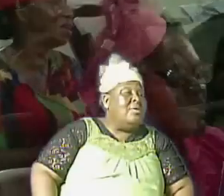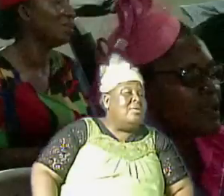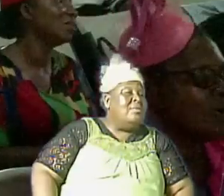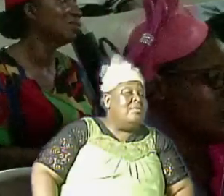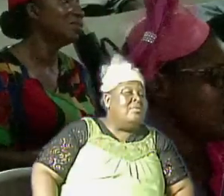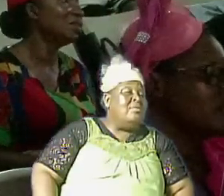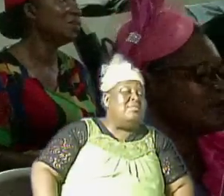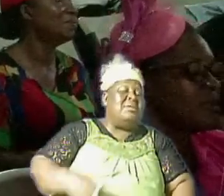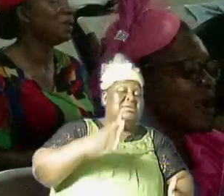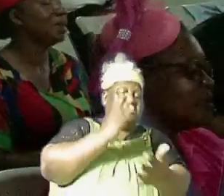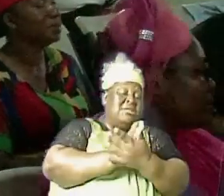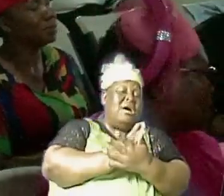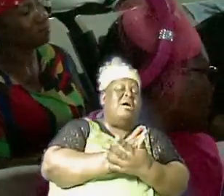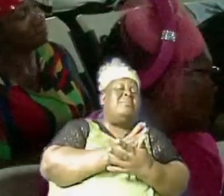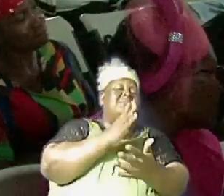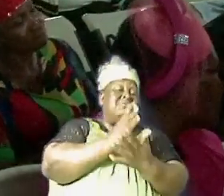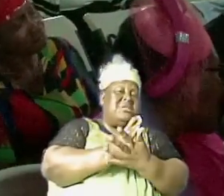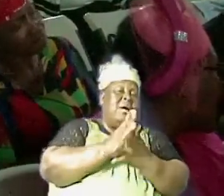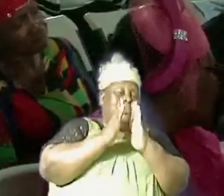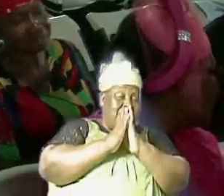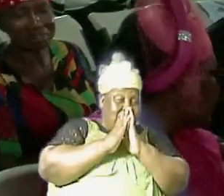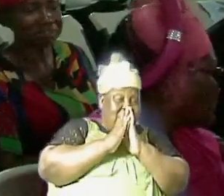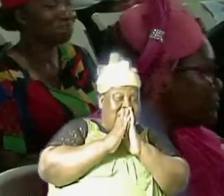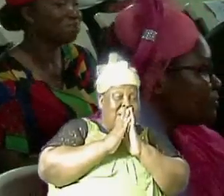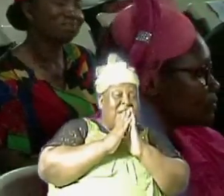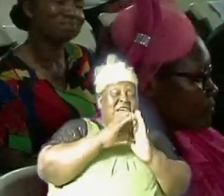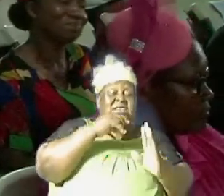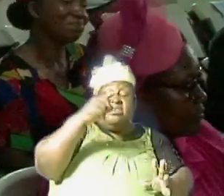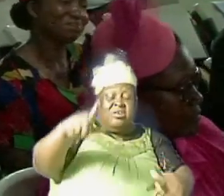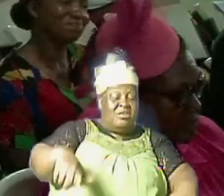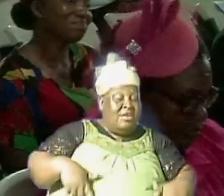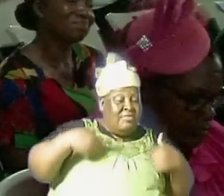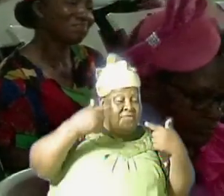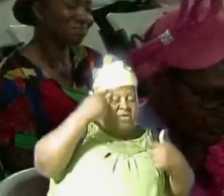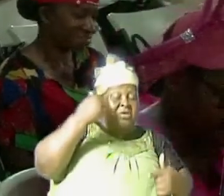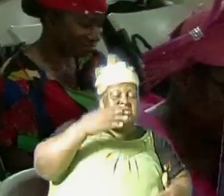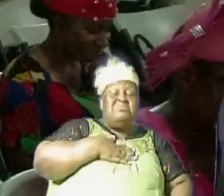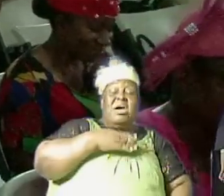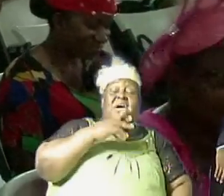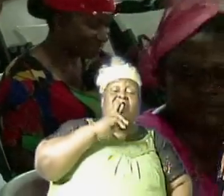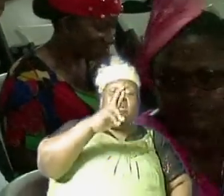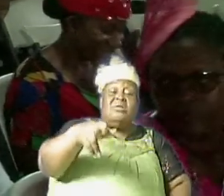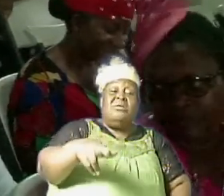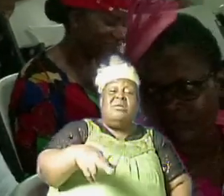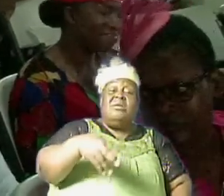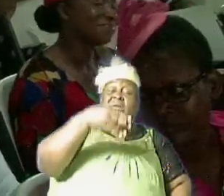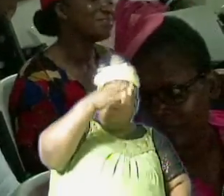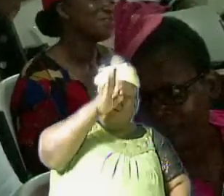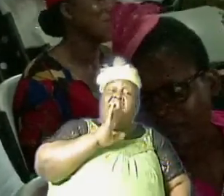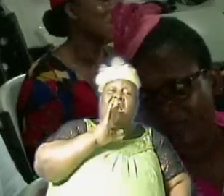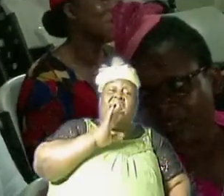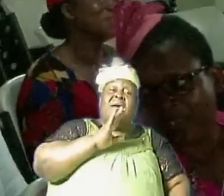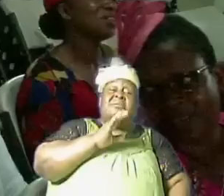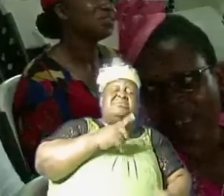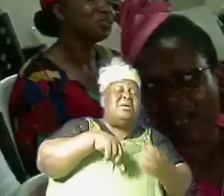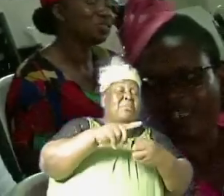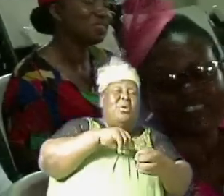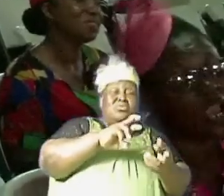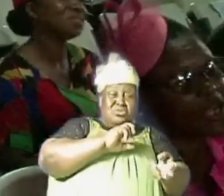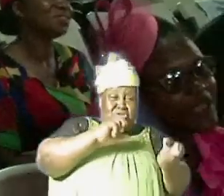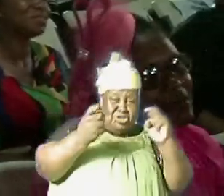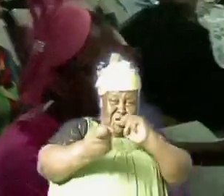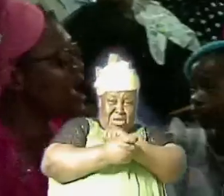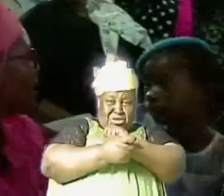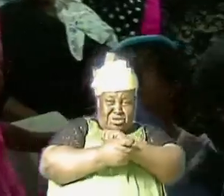The stuff you stop praying about and say you're going to live with it because it's your reality, God is about to turn it